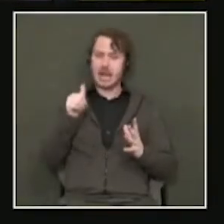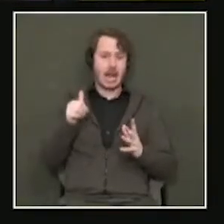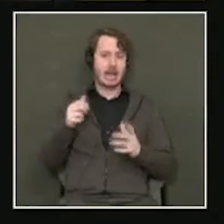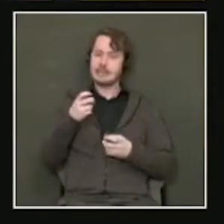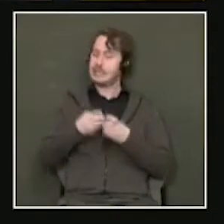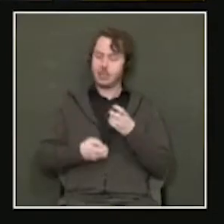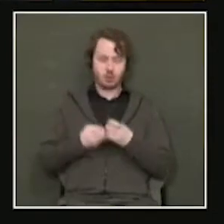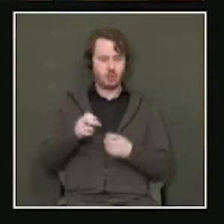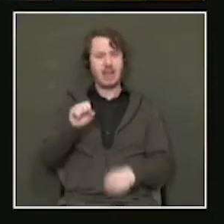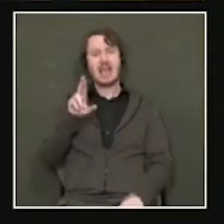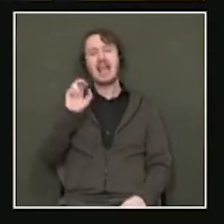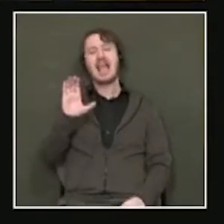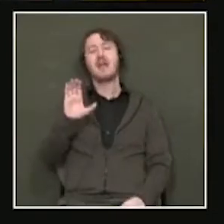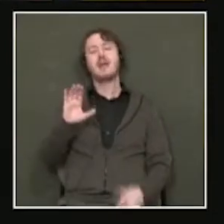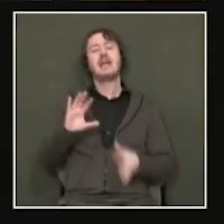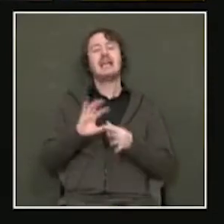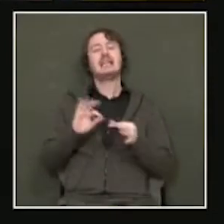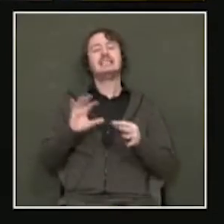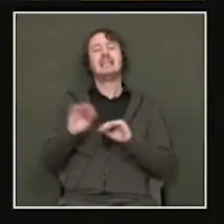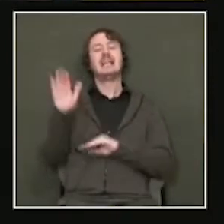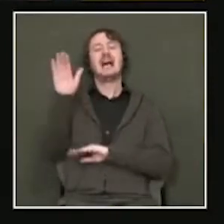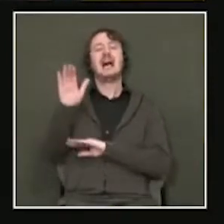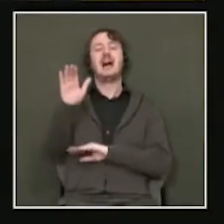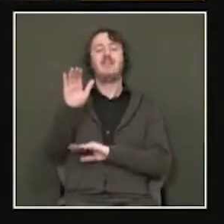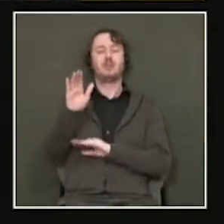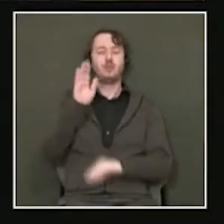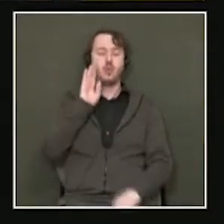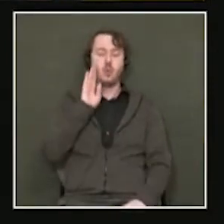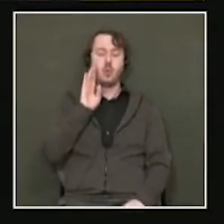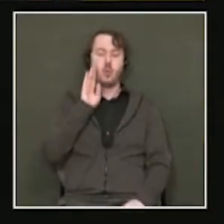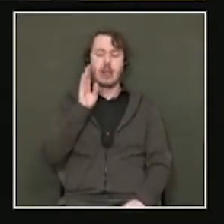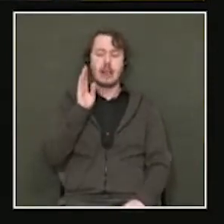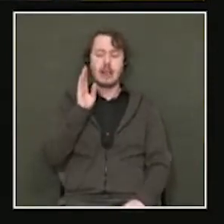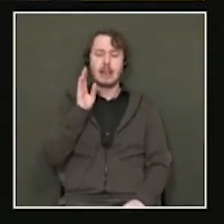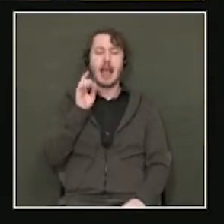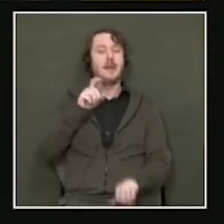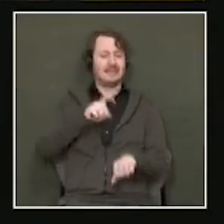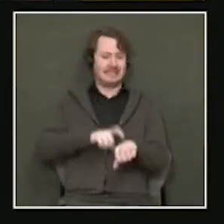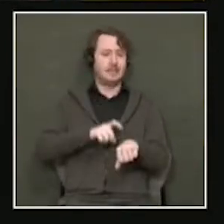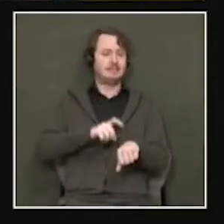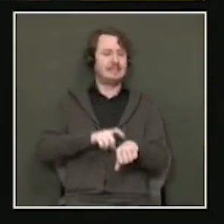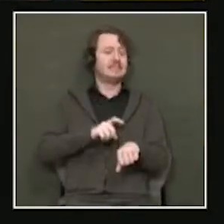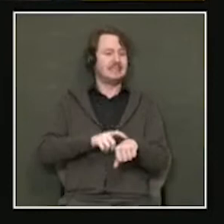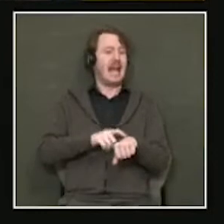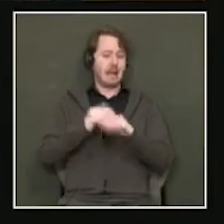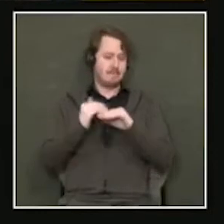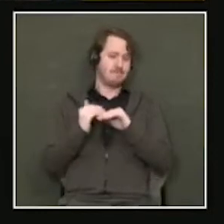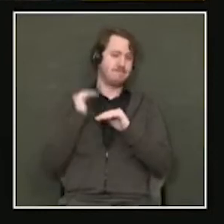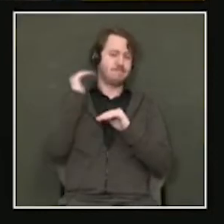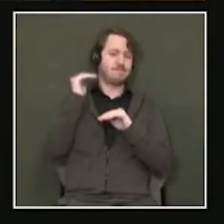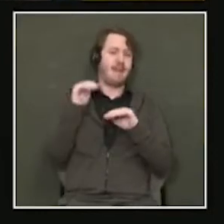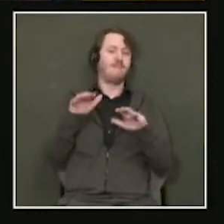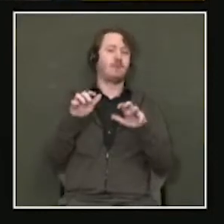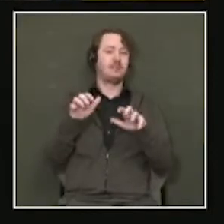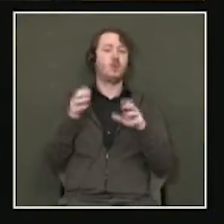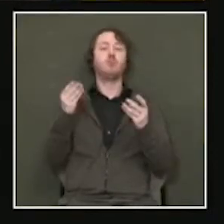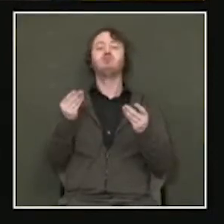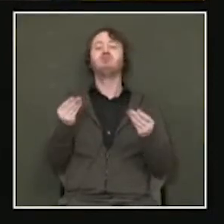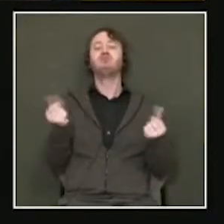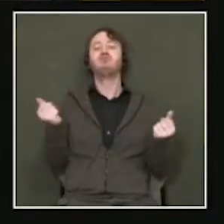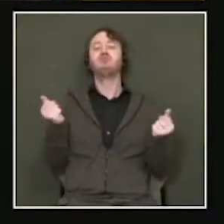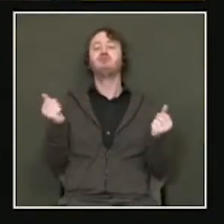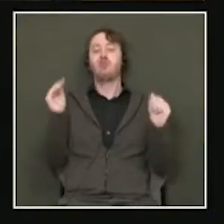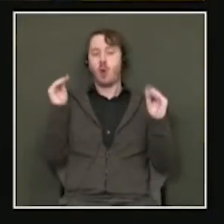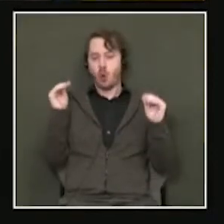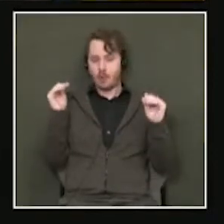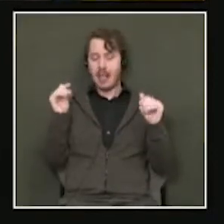I think Eric said that this afternoon we'll have a little bit of time above freezing, so hopefully a lot of this melts. Then it'll